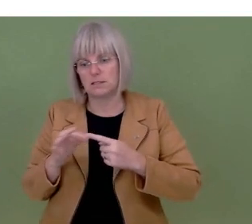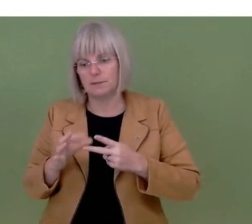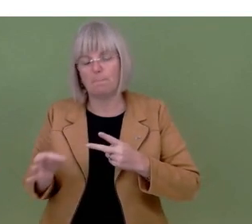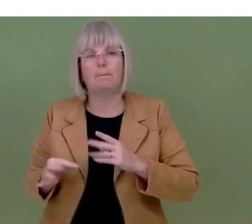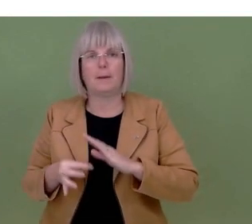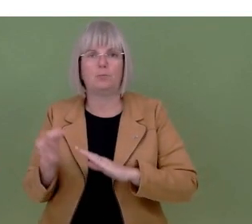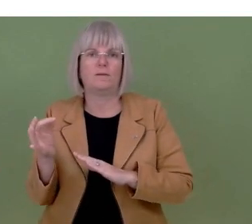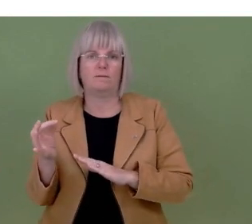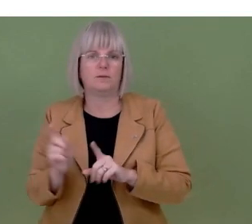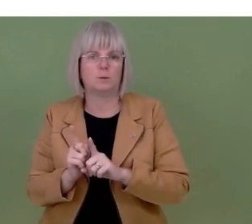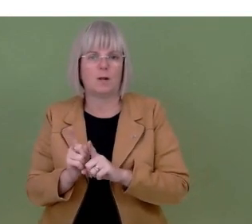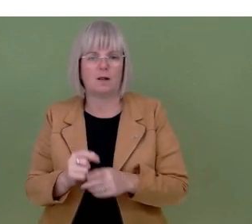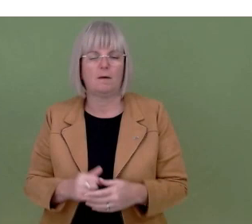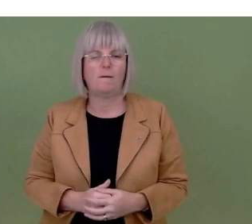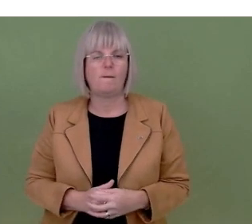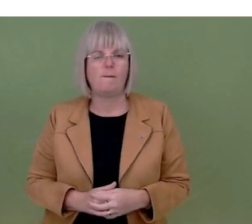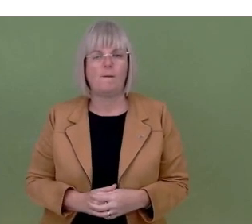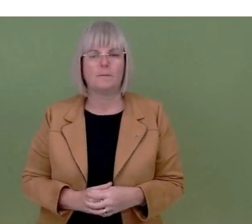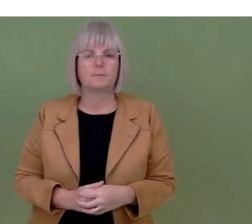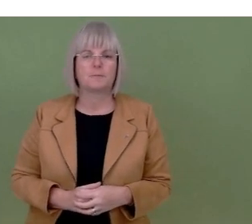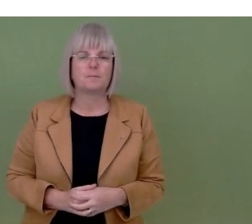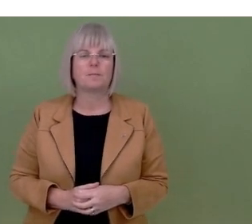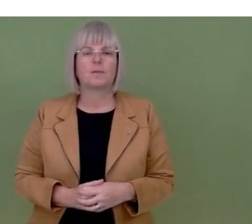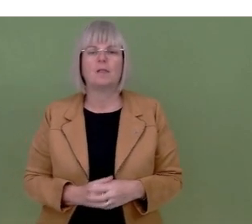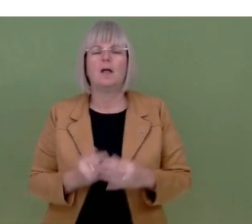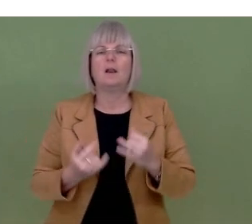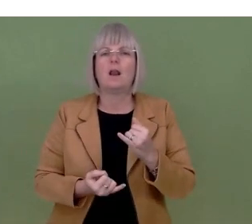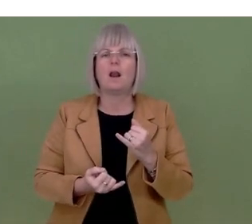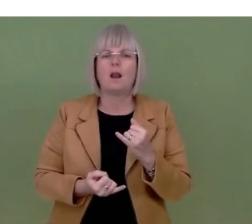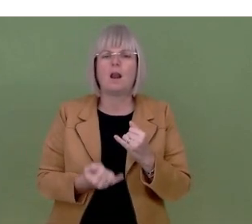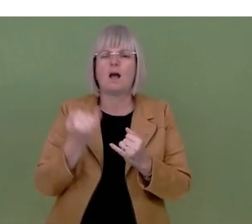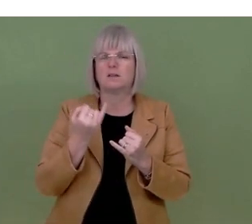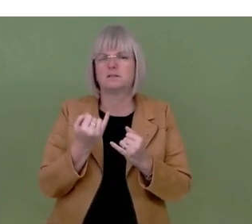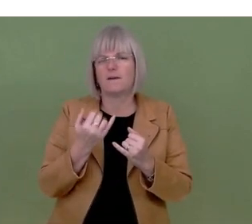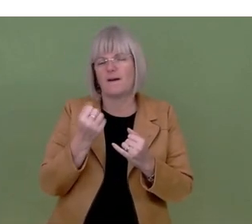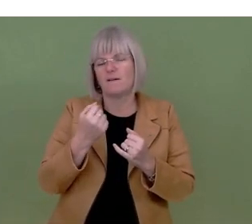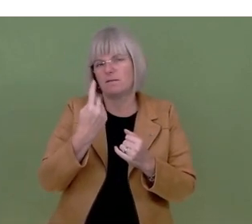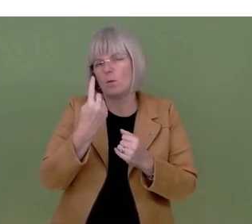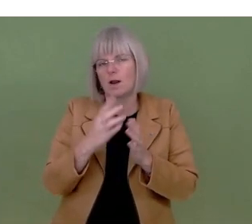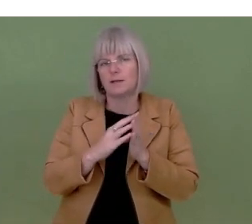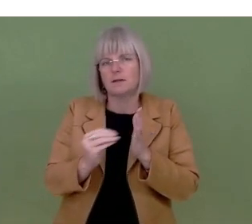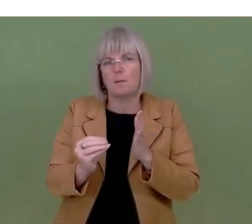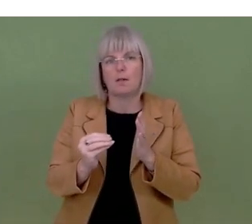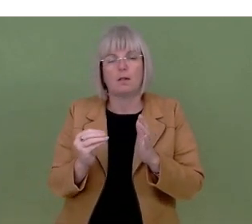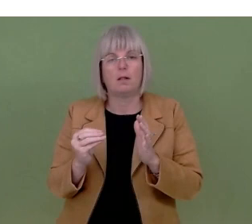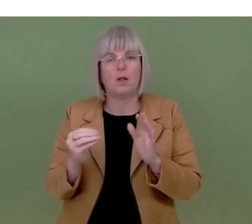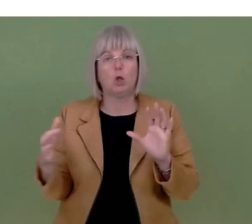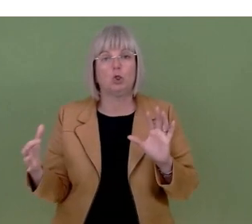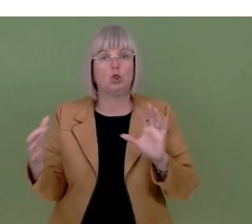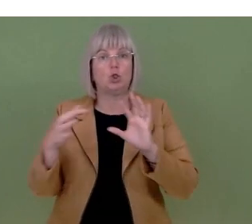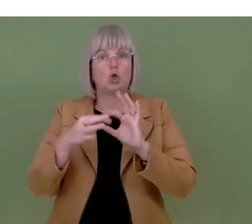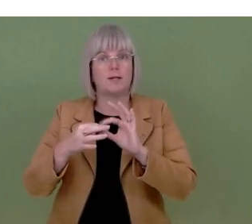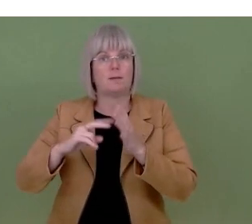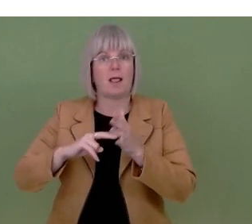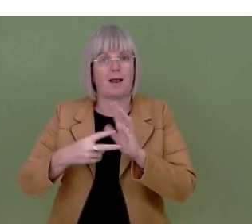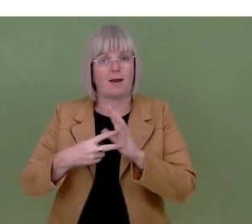feel. And then finally, there's just an example here of a joint initiative which we undertook with our